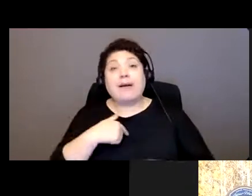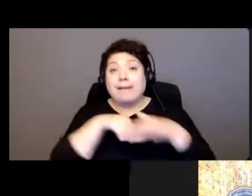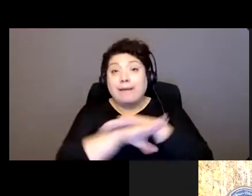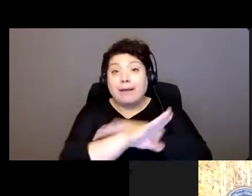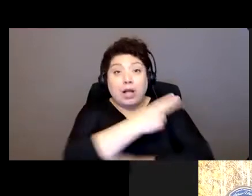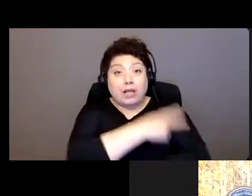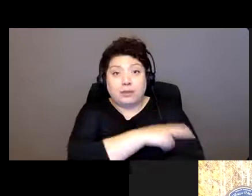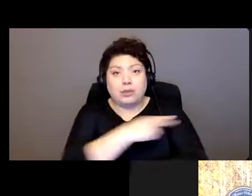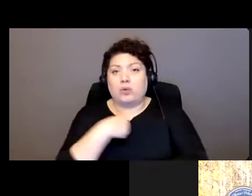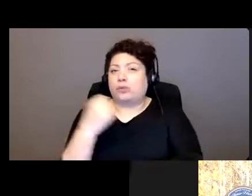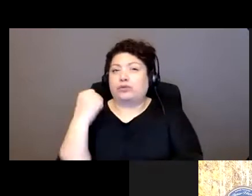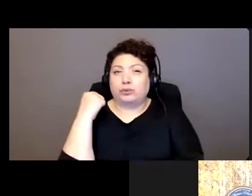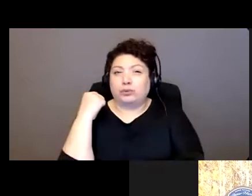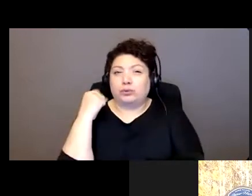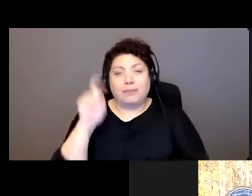go with somebody.